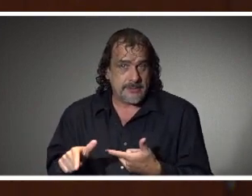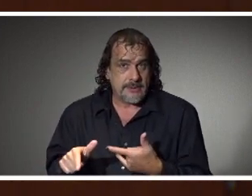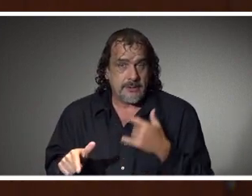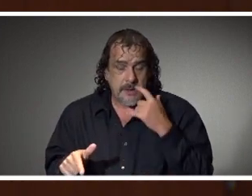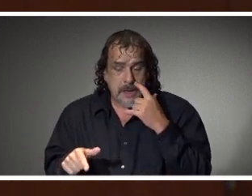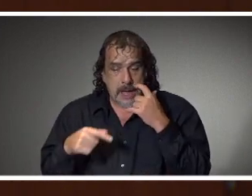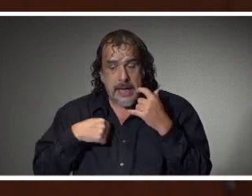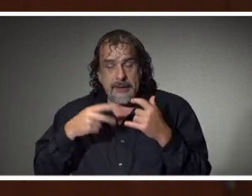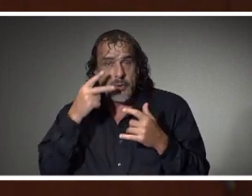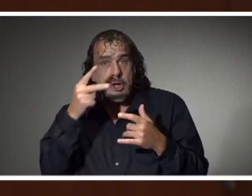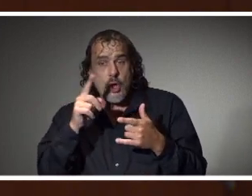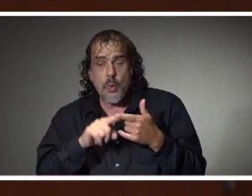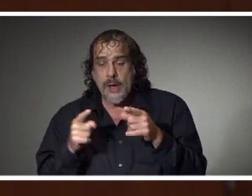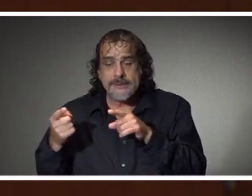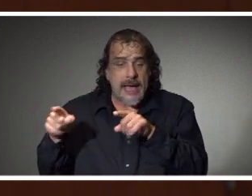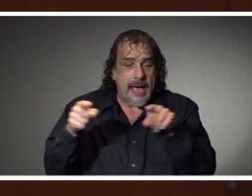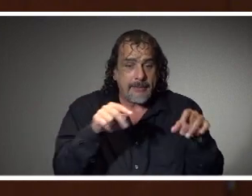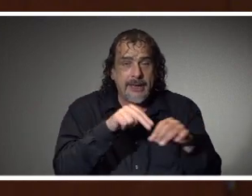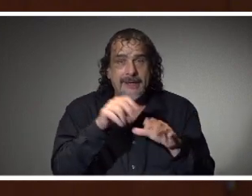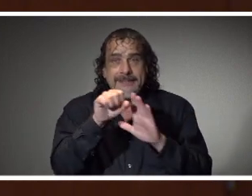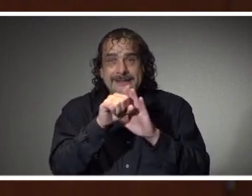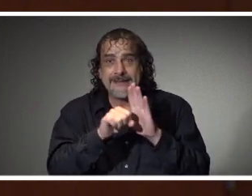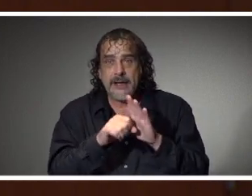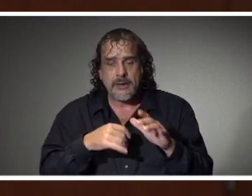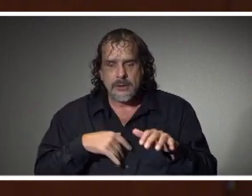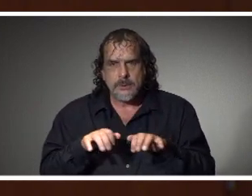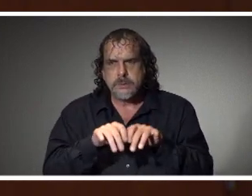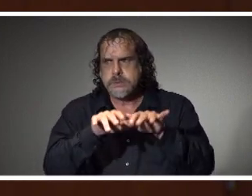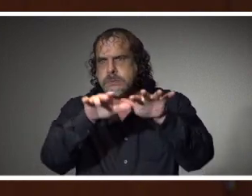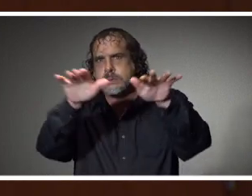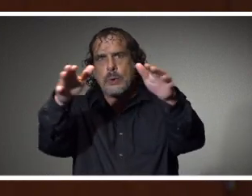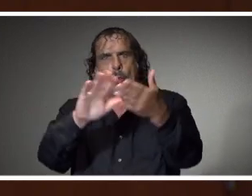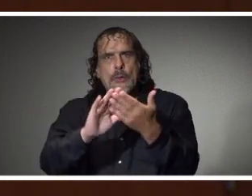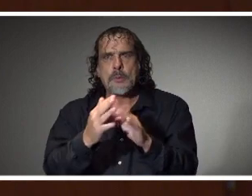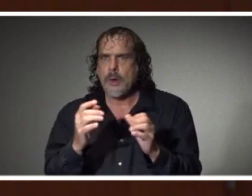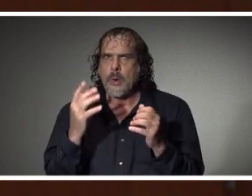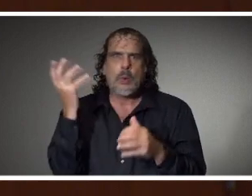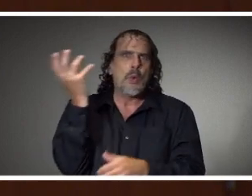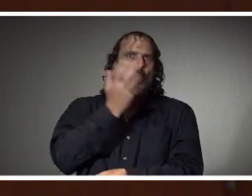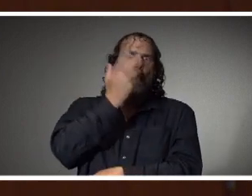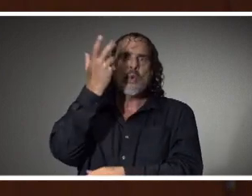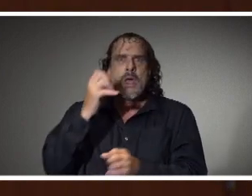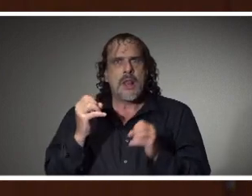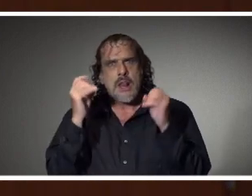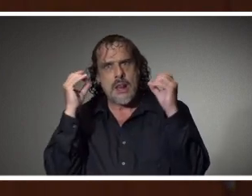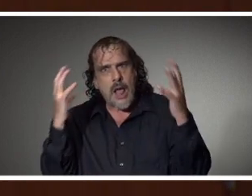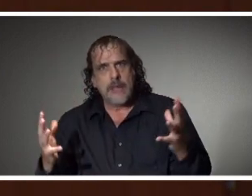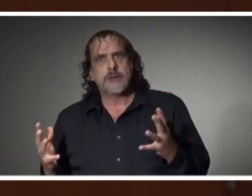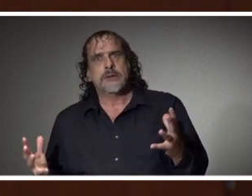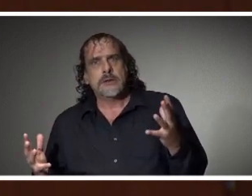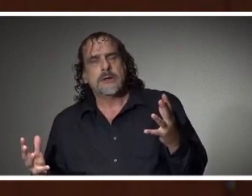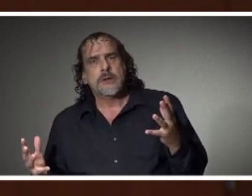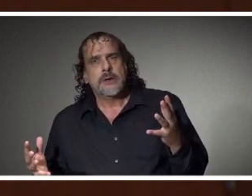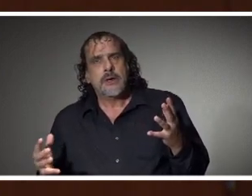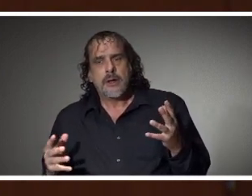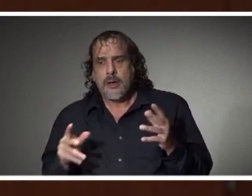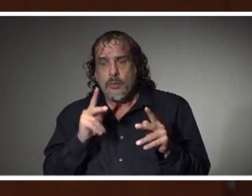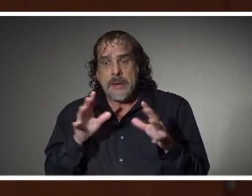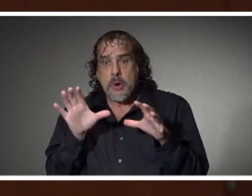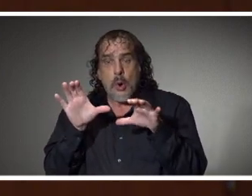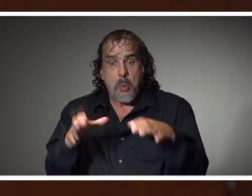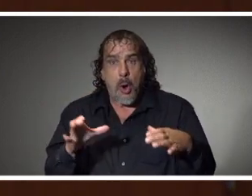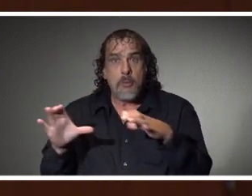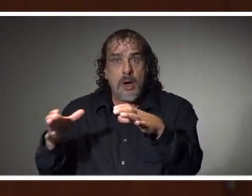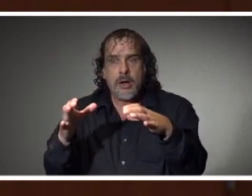in the state, we see ongoing widespread community transmission. We know that any place that people gather, there's going to be a